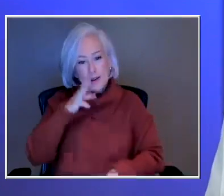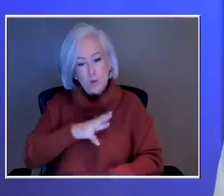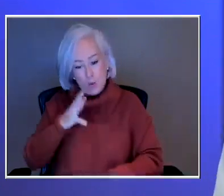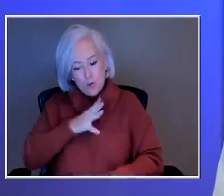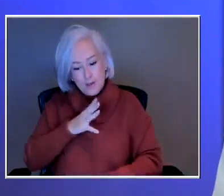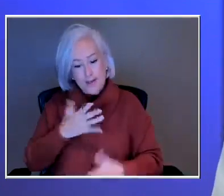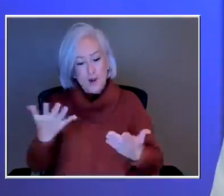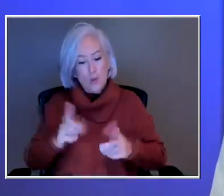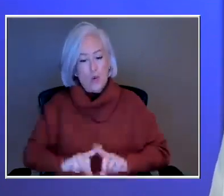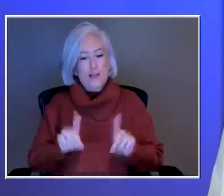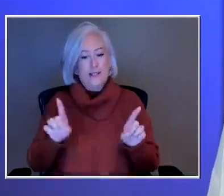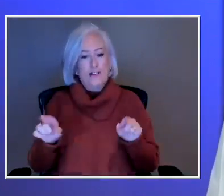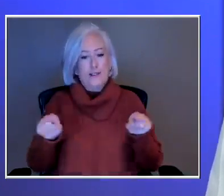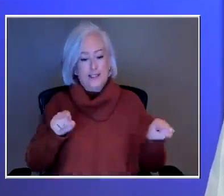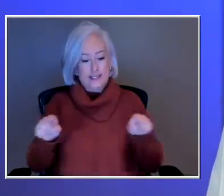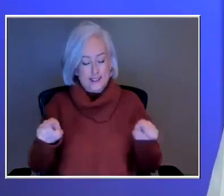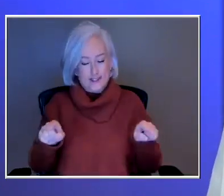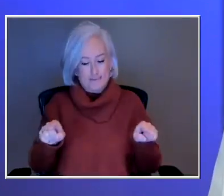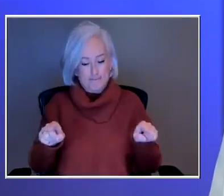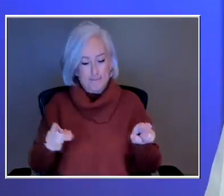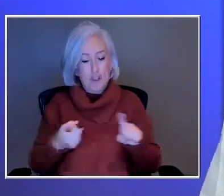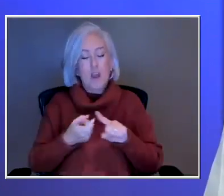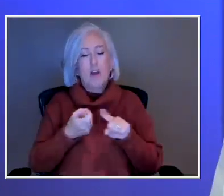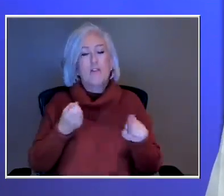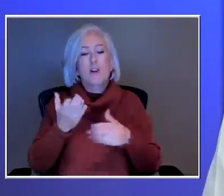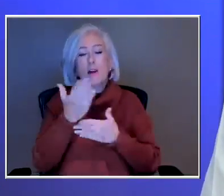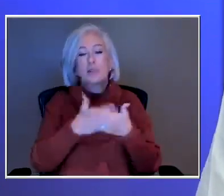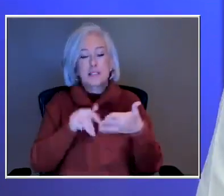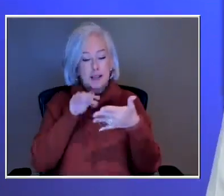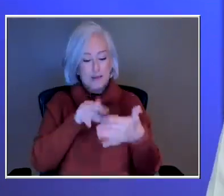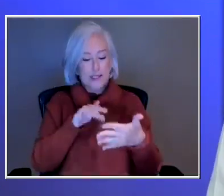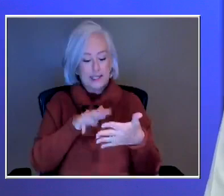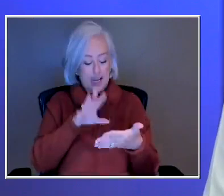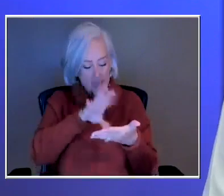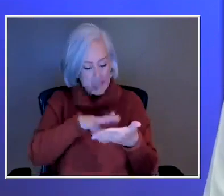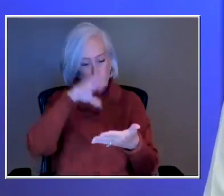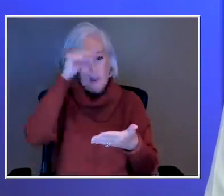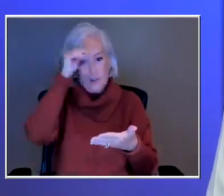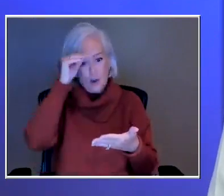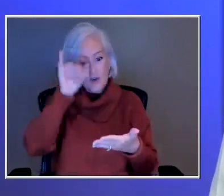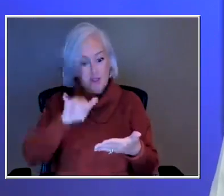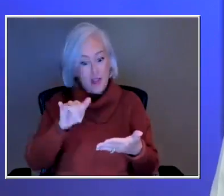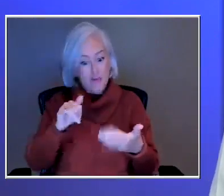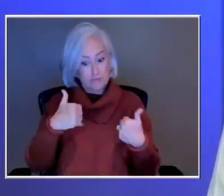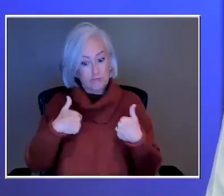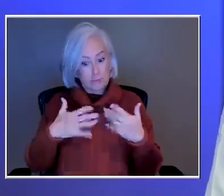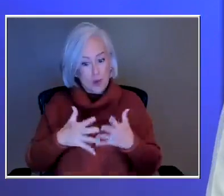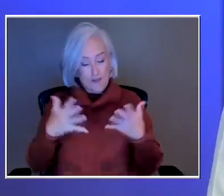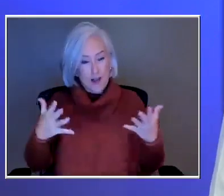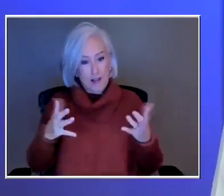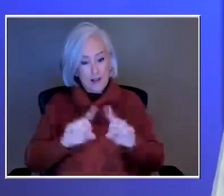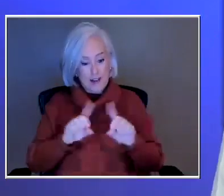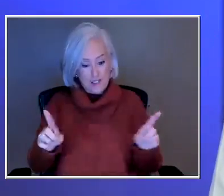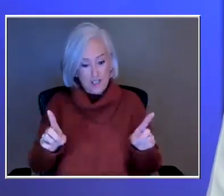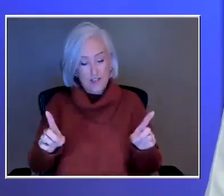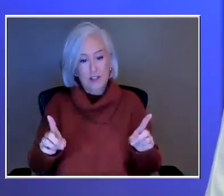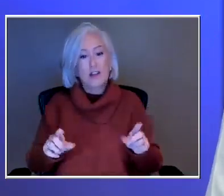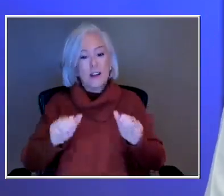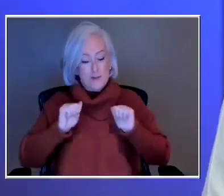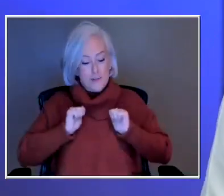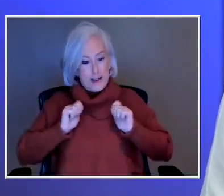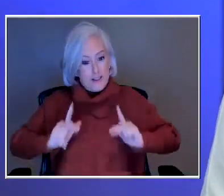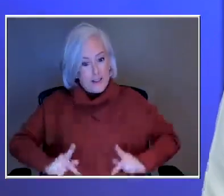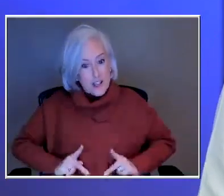the few studies that have looked at it is that there are a lot of differences in a lot of realms, whether it's anatomy, physiology, nutrition,